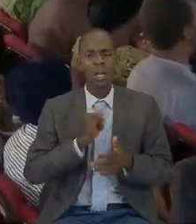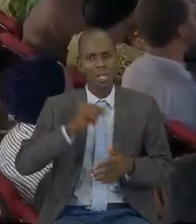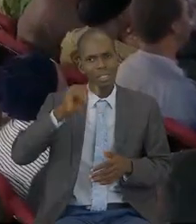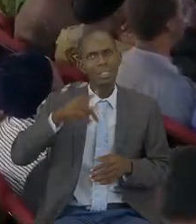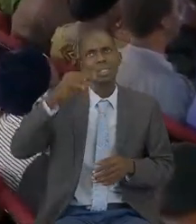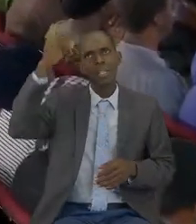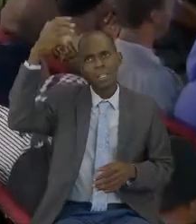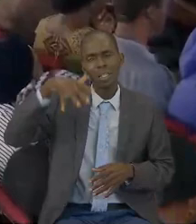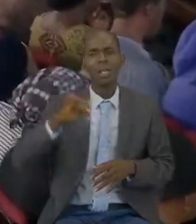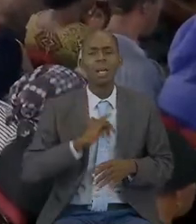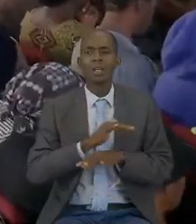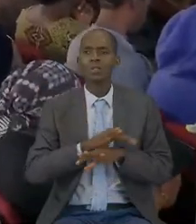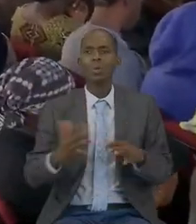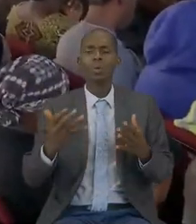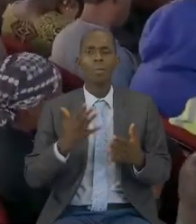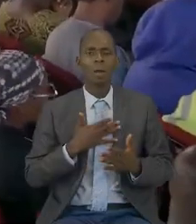to just be on